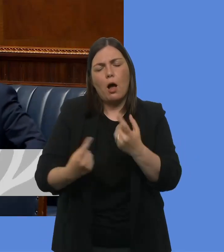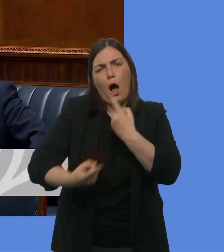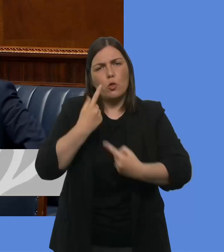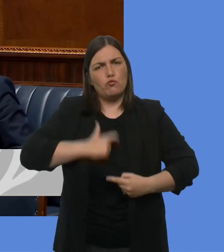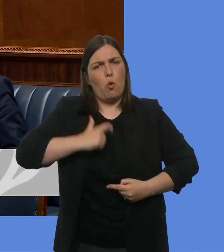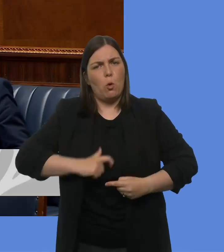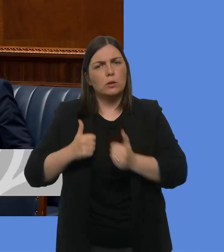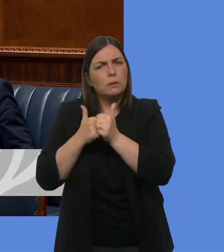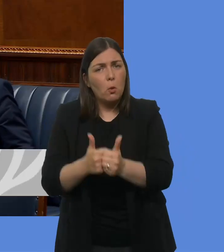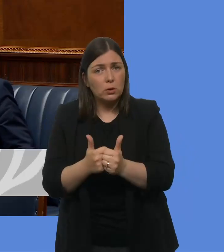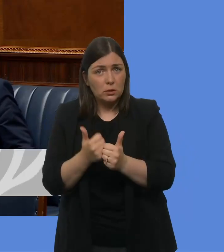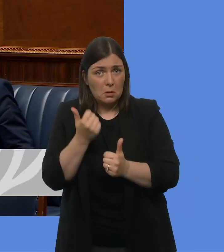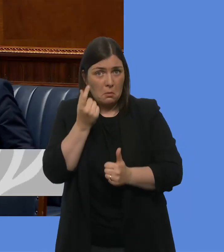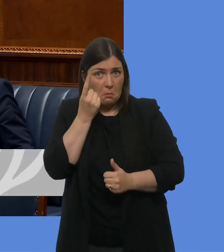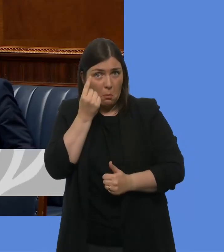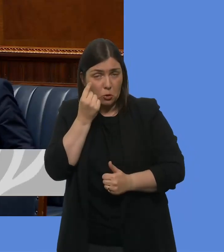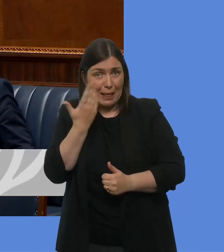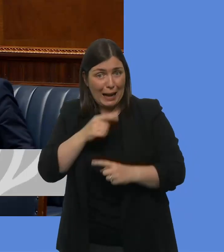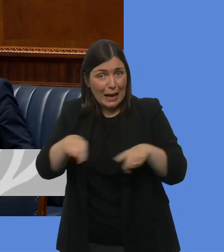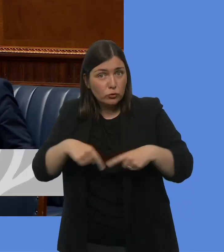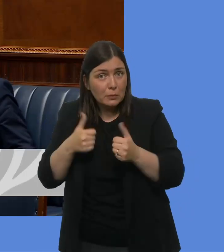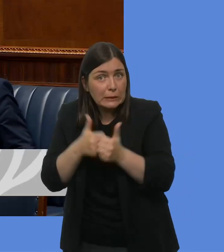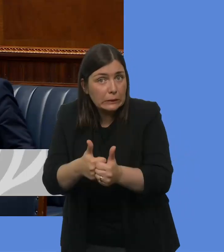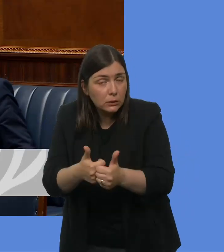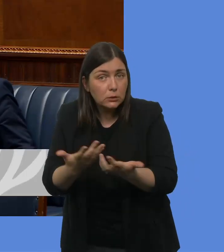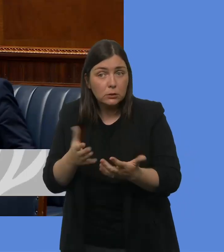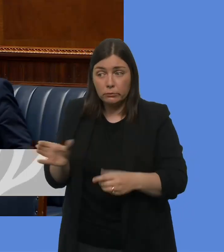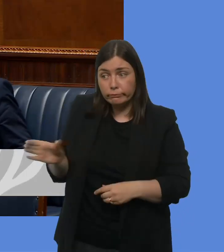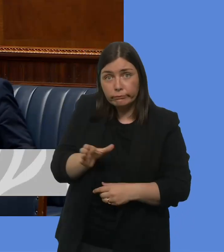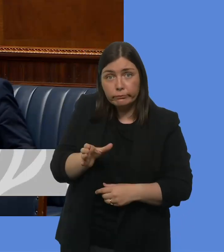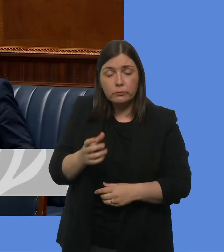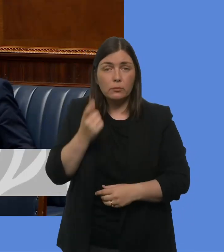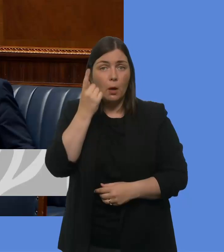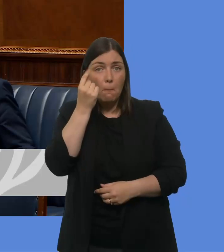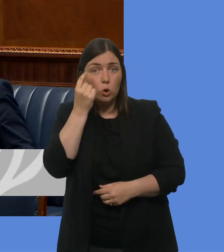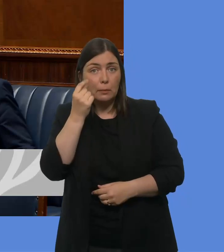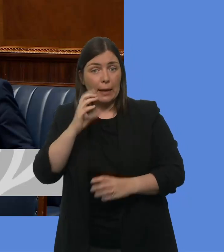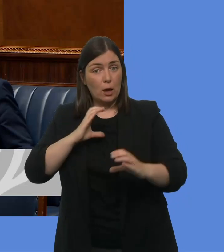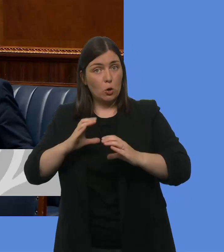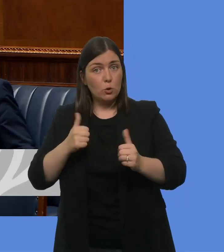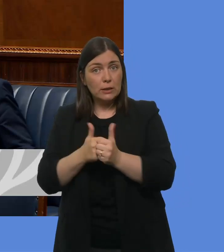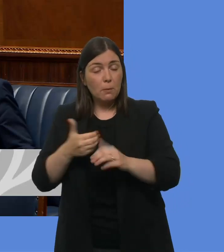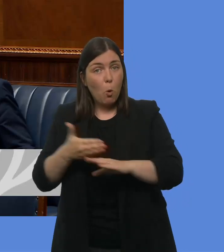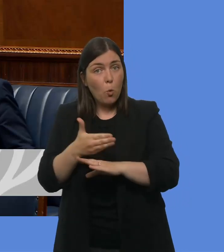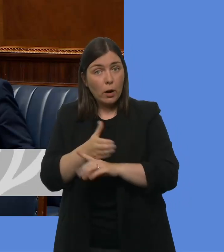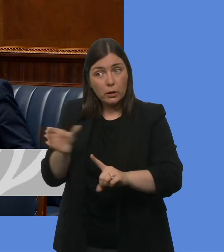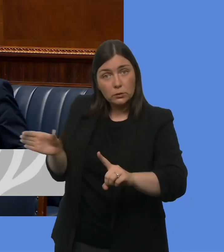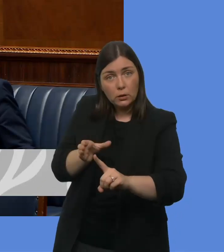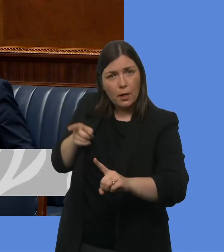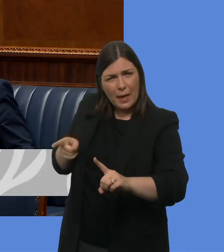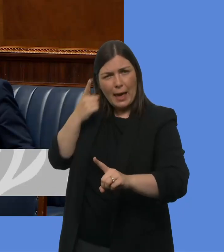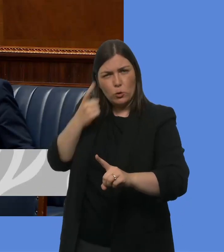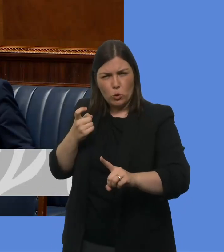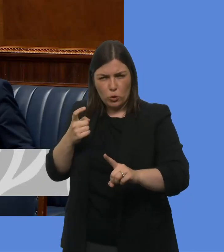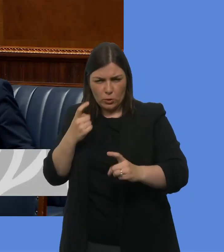support workers who could have a real focus on the appropriate use of technology for some of these children. So again, I would like to hear from the Minister if